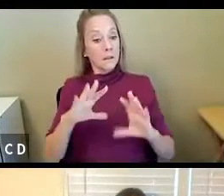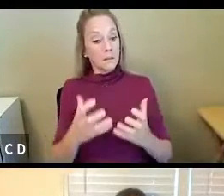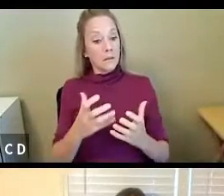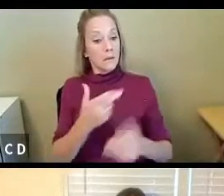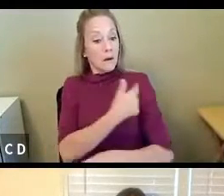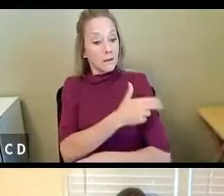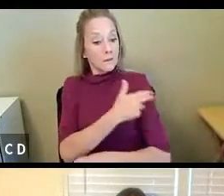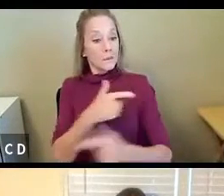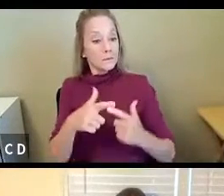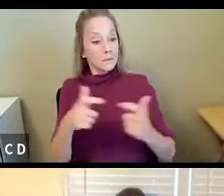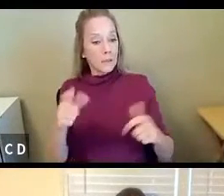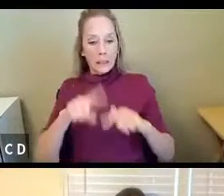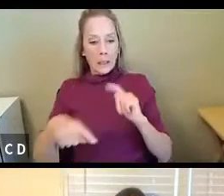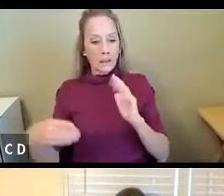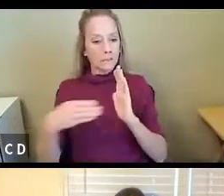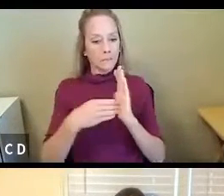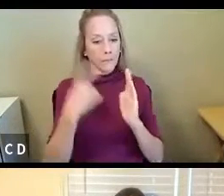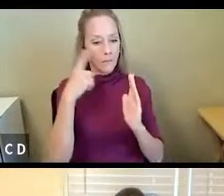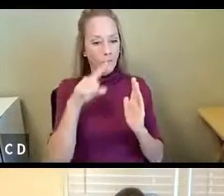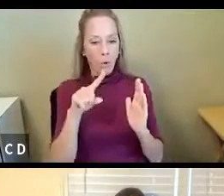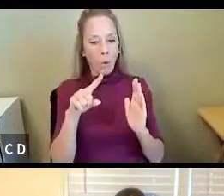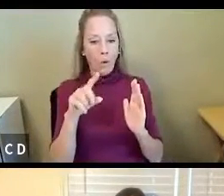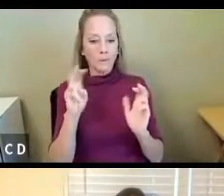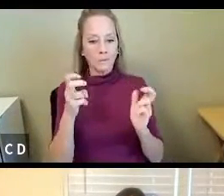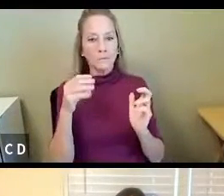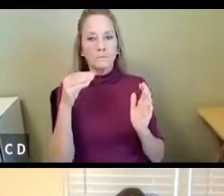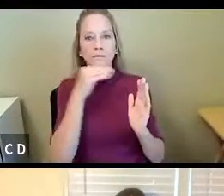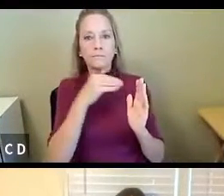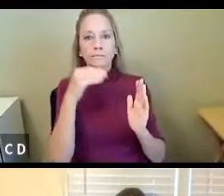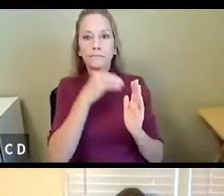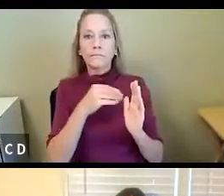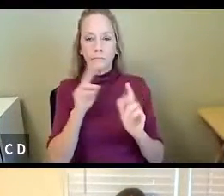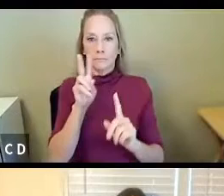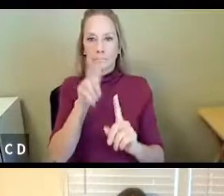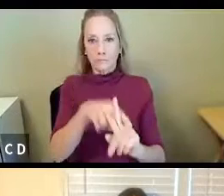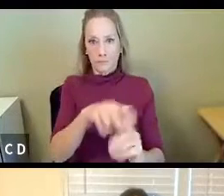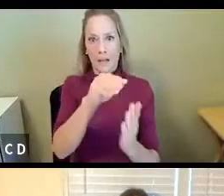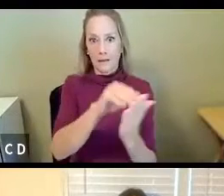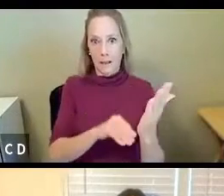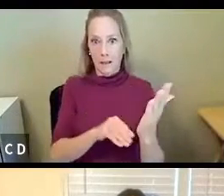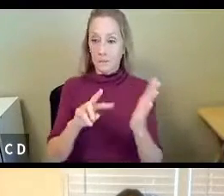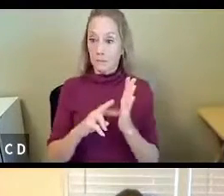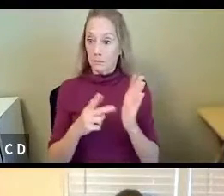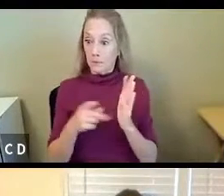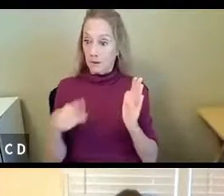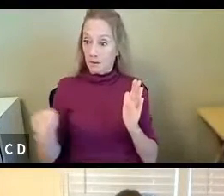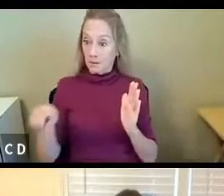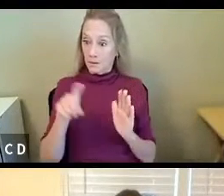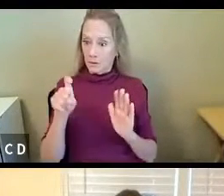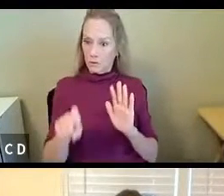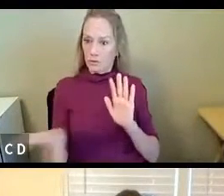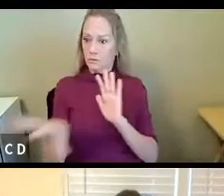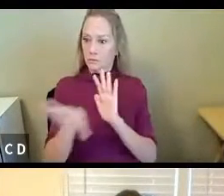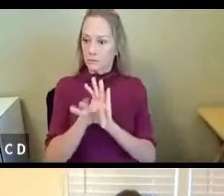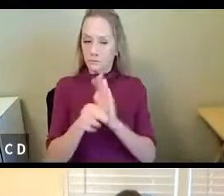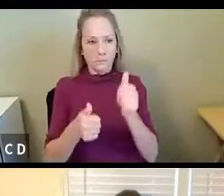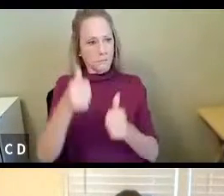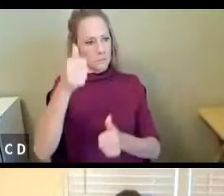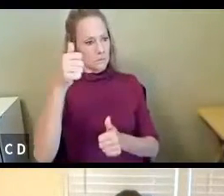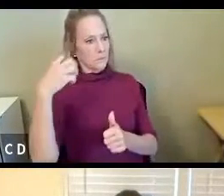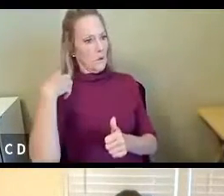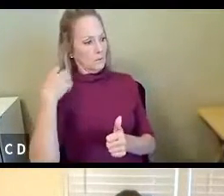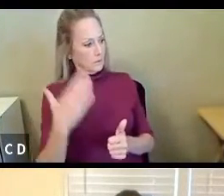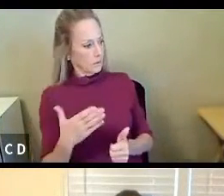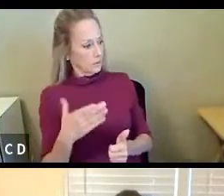fraudulent claims. Shouldn't our community be concerned that a high-level administrative officer for a local hospital that